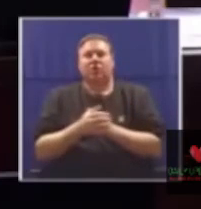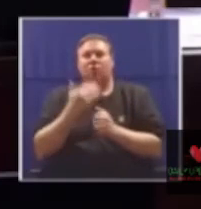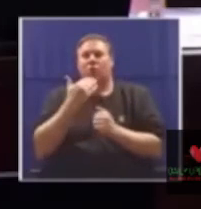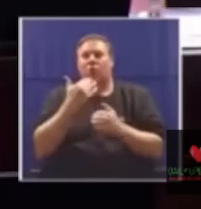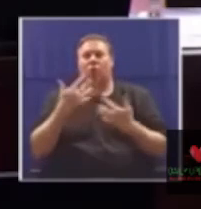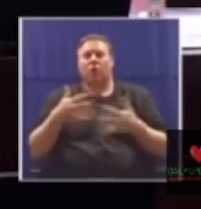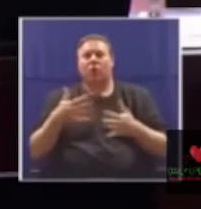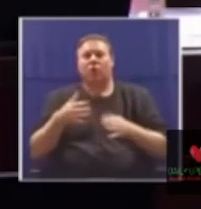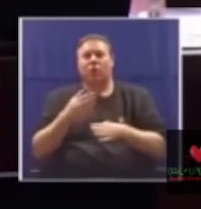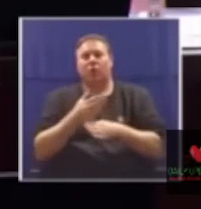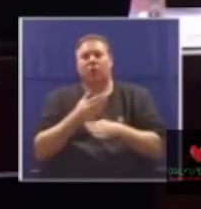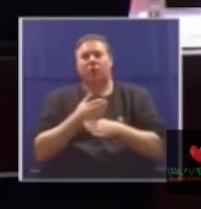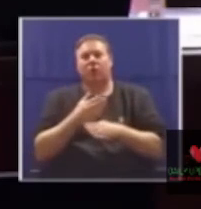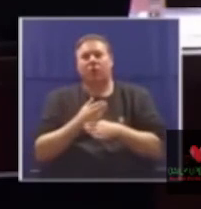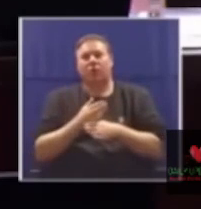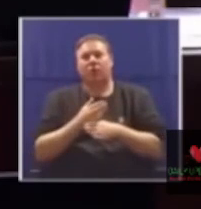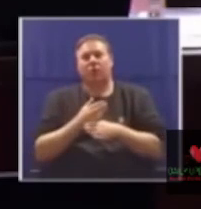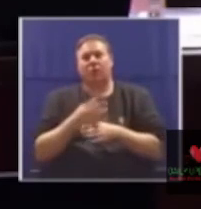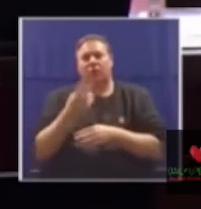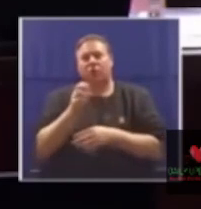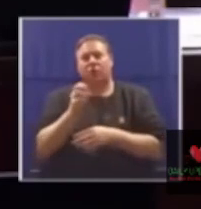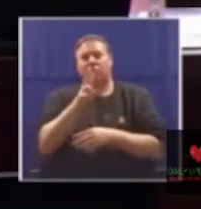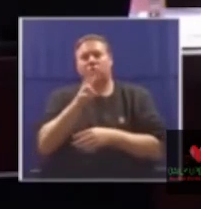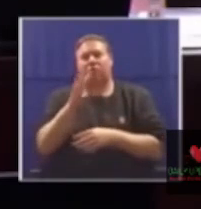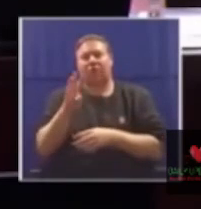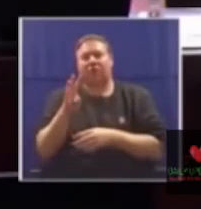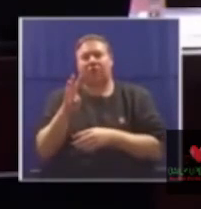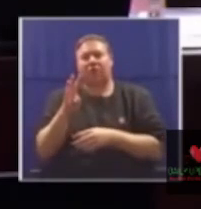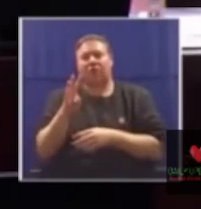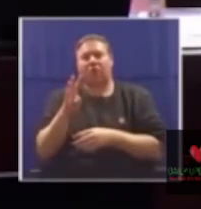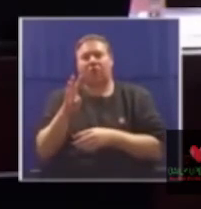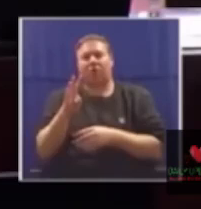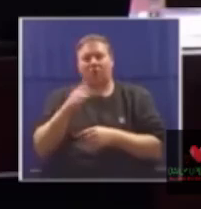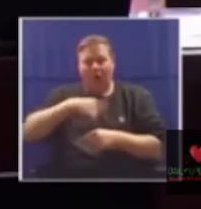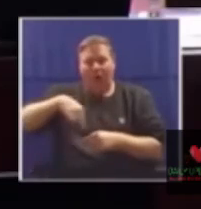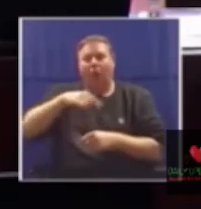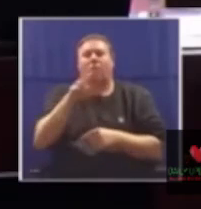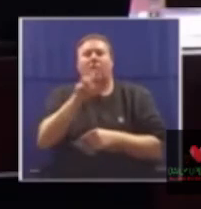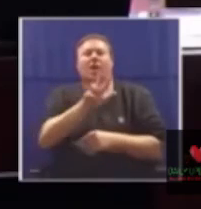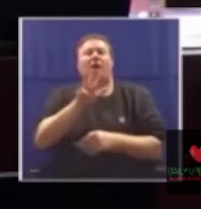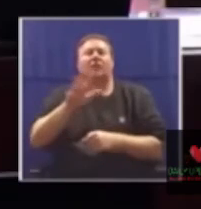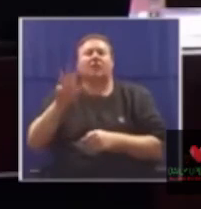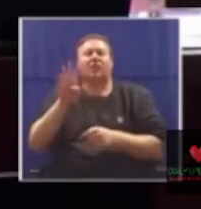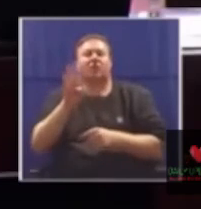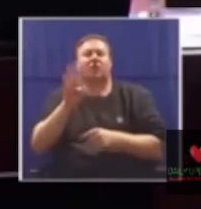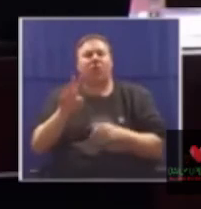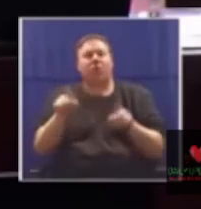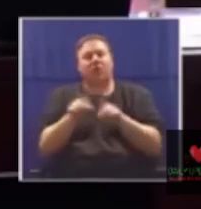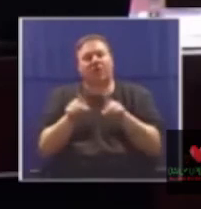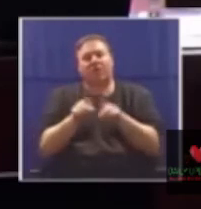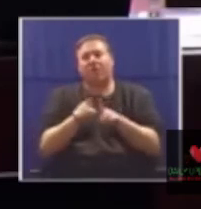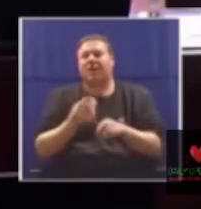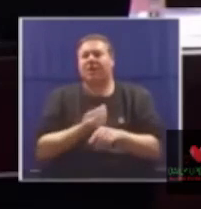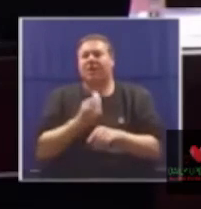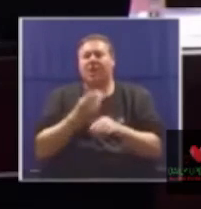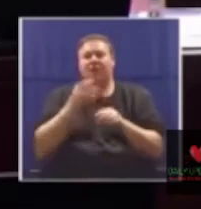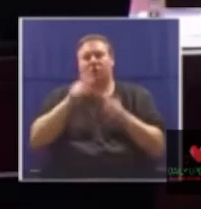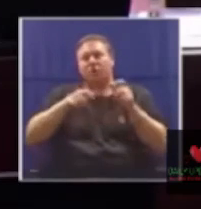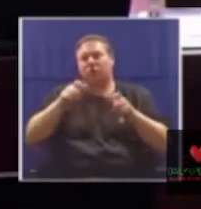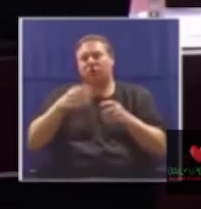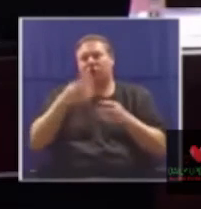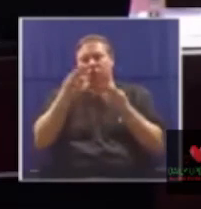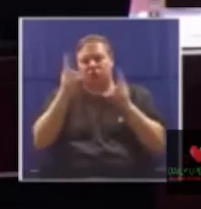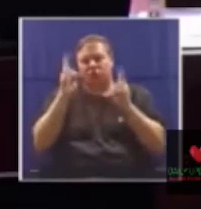already operating on the clarion call that 2024 will be on 1994. So young people in all the universities,